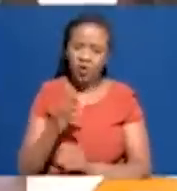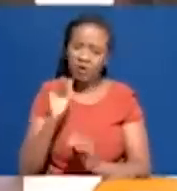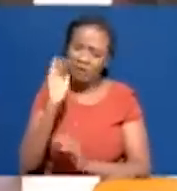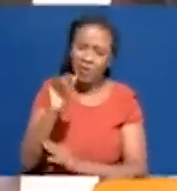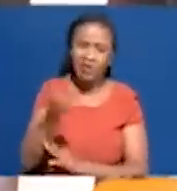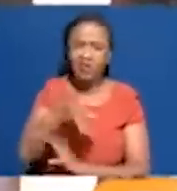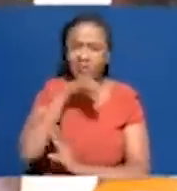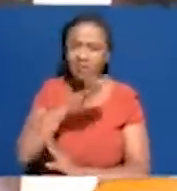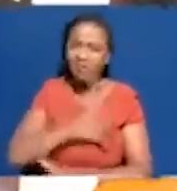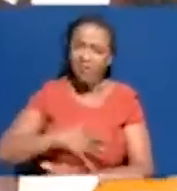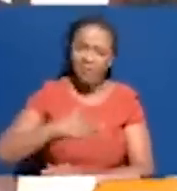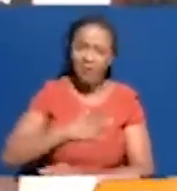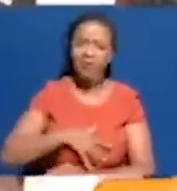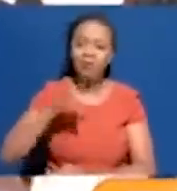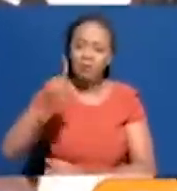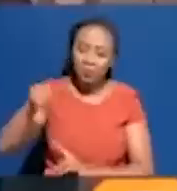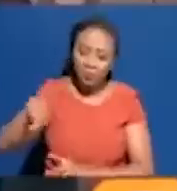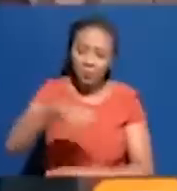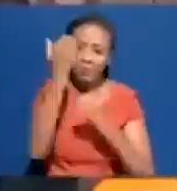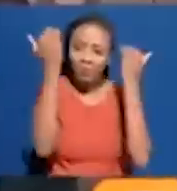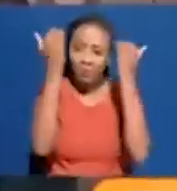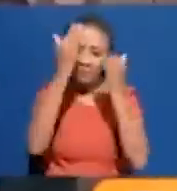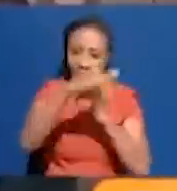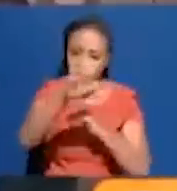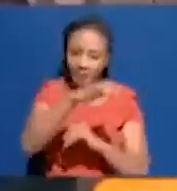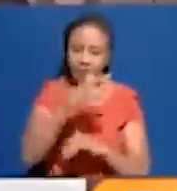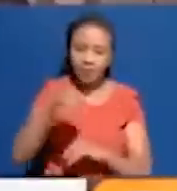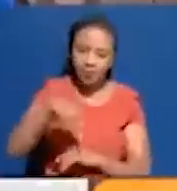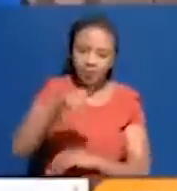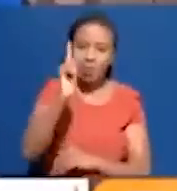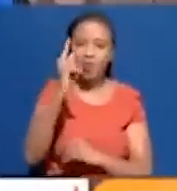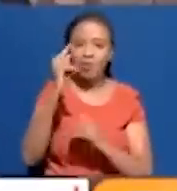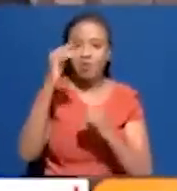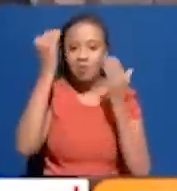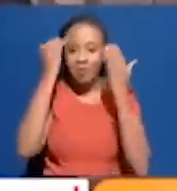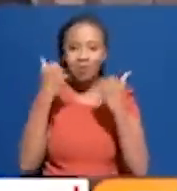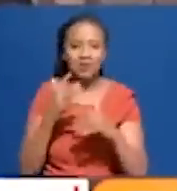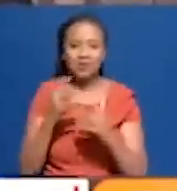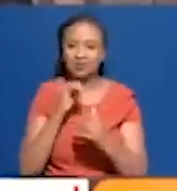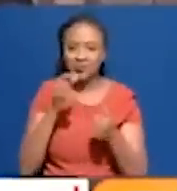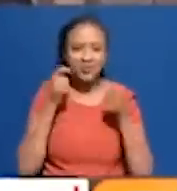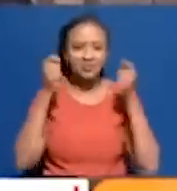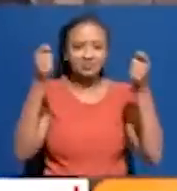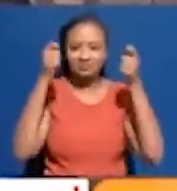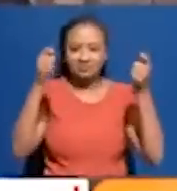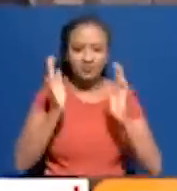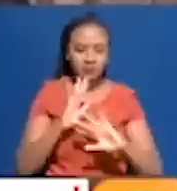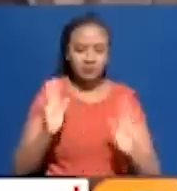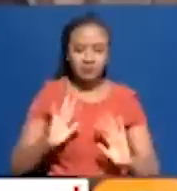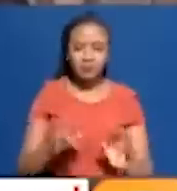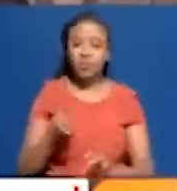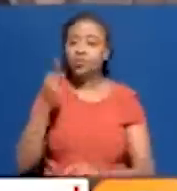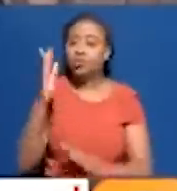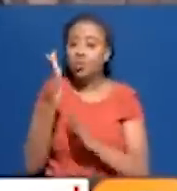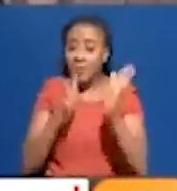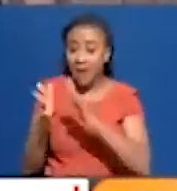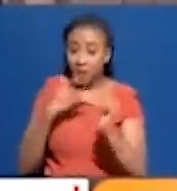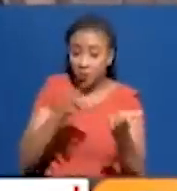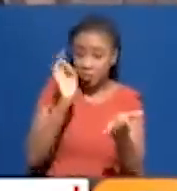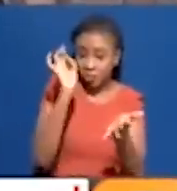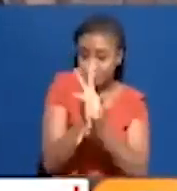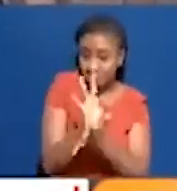grievances to Parliament and not the streets. Ni mambo ya kuondoa uongozi alali